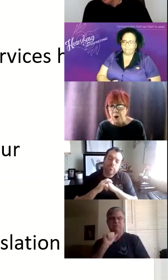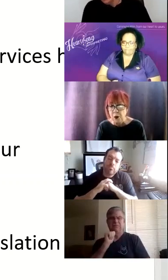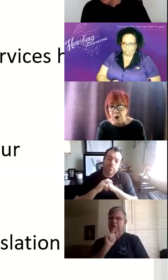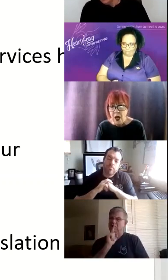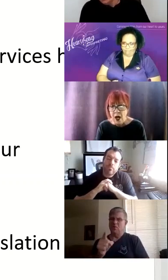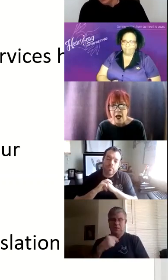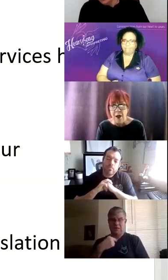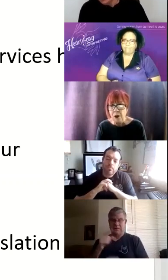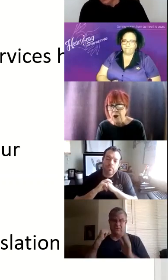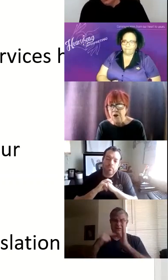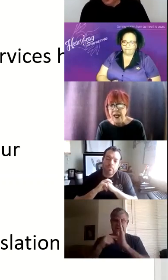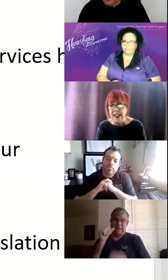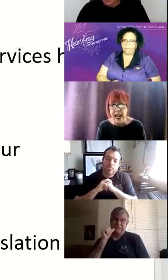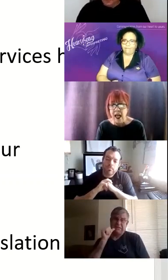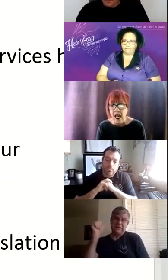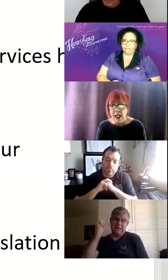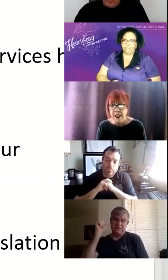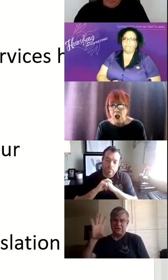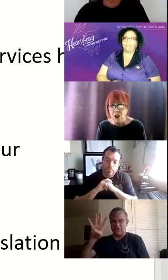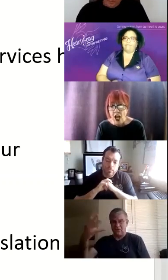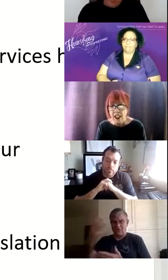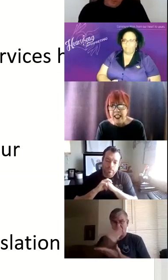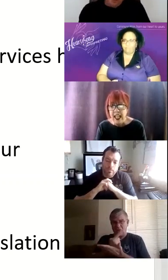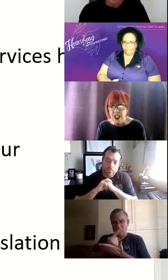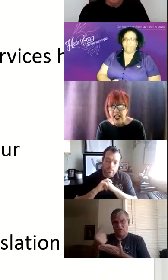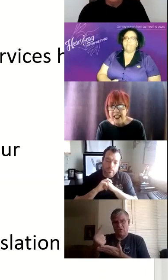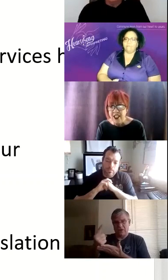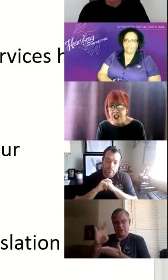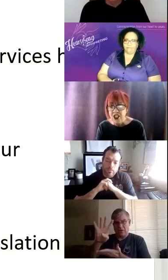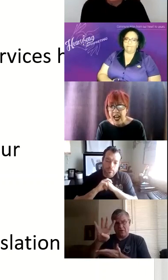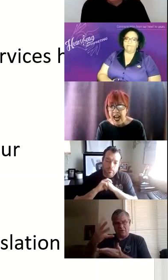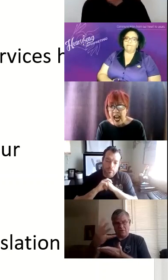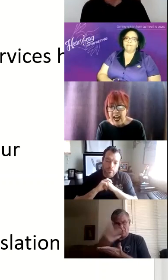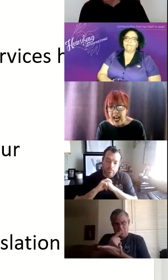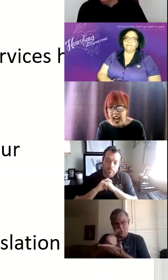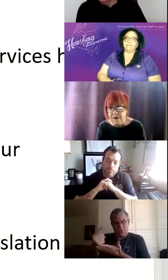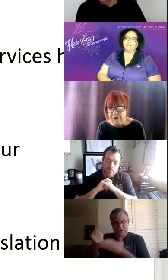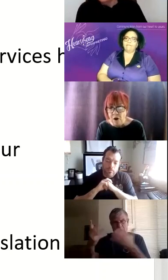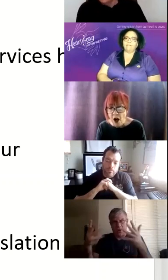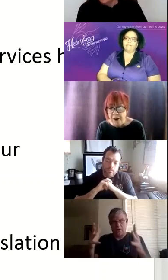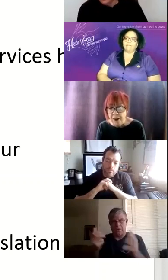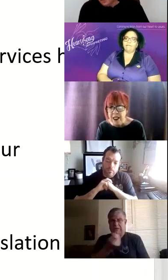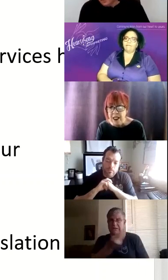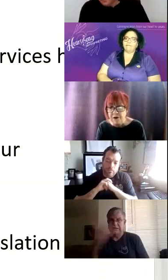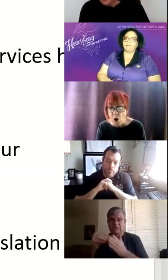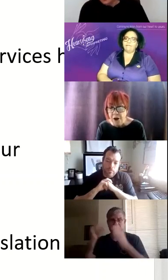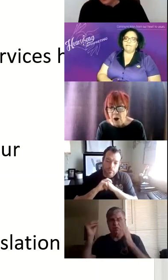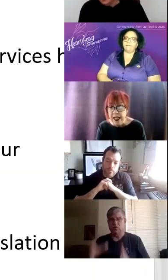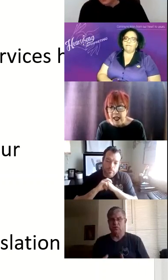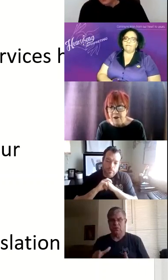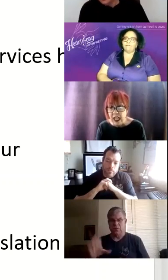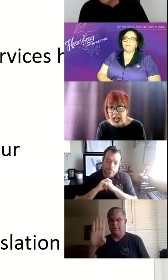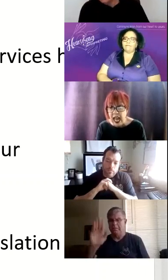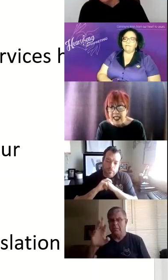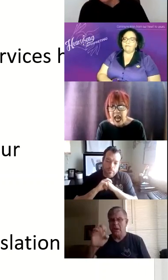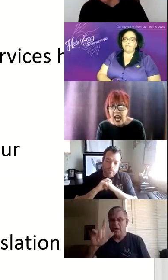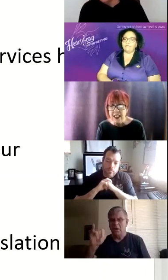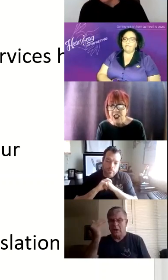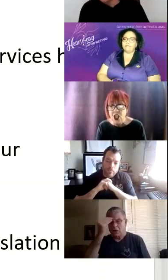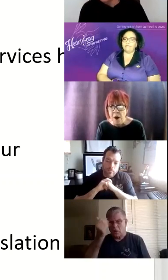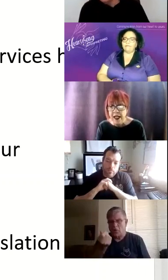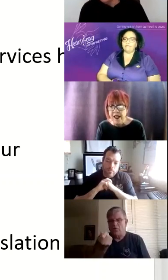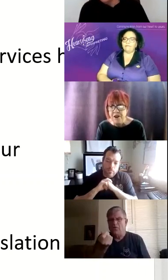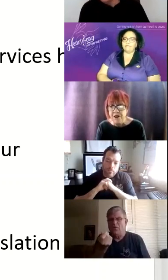don't improve. They can't, you know, talk to yesterday. Yesterday I had it was the 4th week of the class,